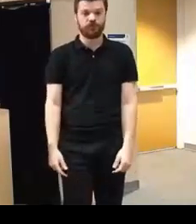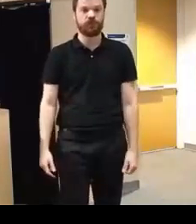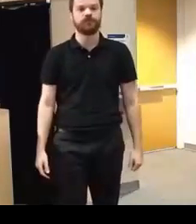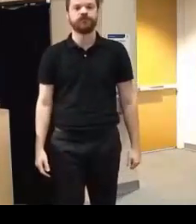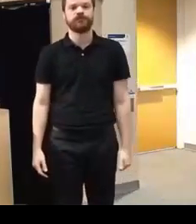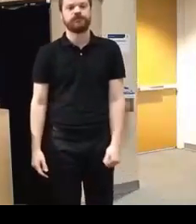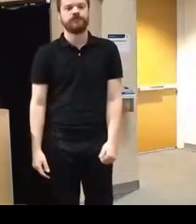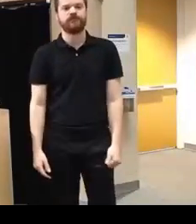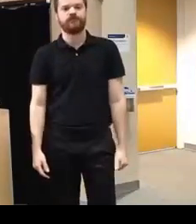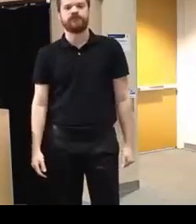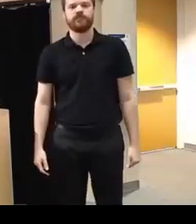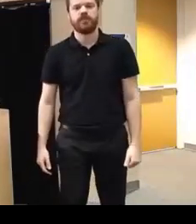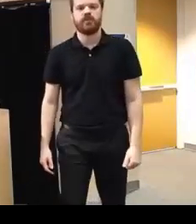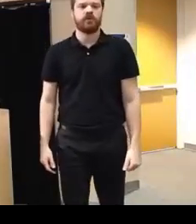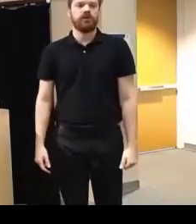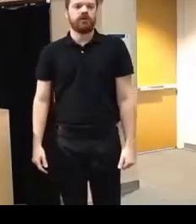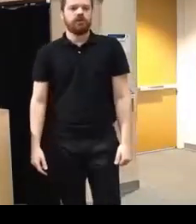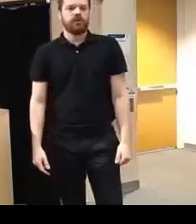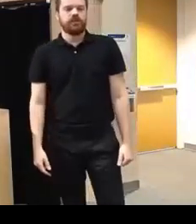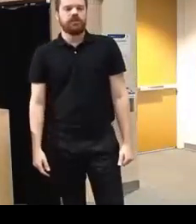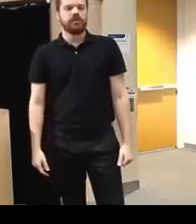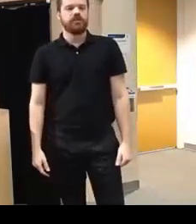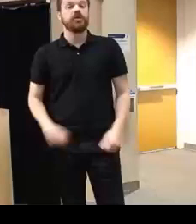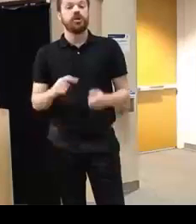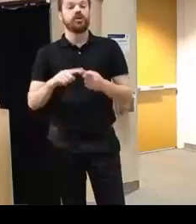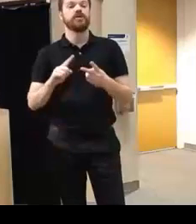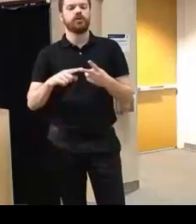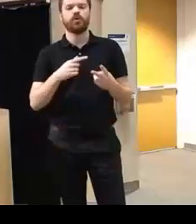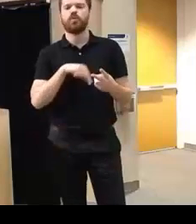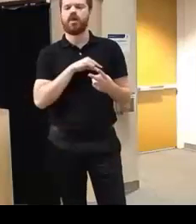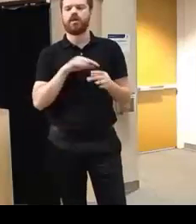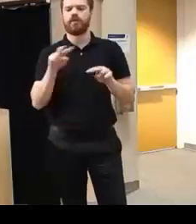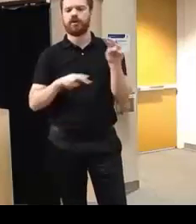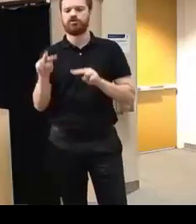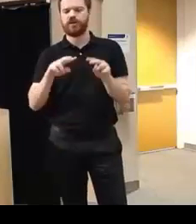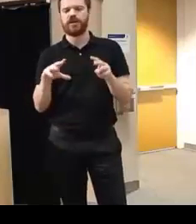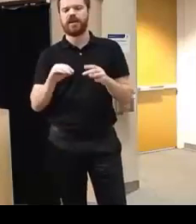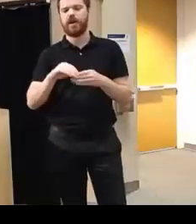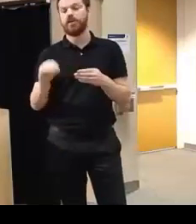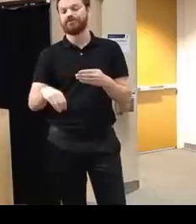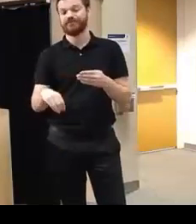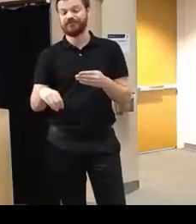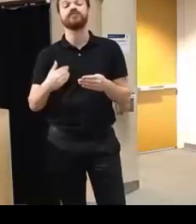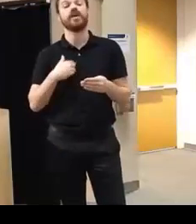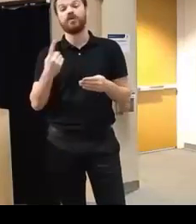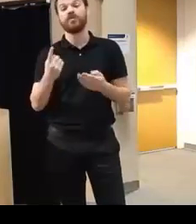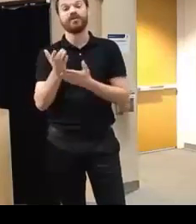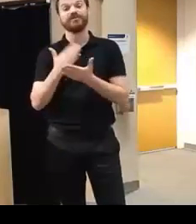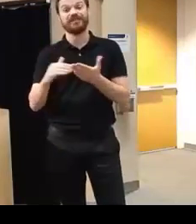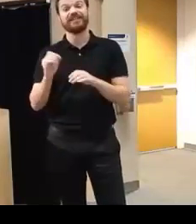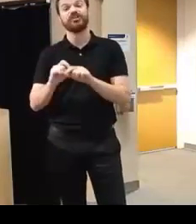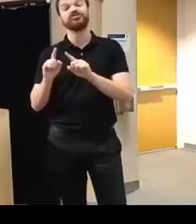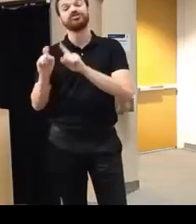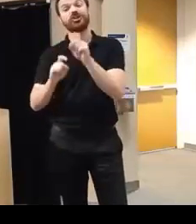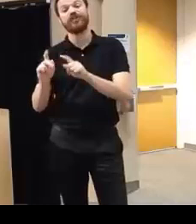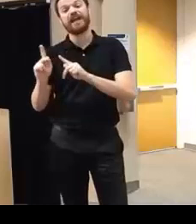Okay. And then the other piece that was really important was quality monitoring and outcomes. And in fact, we had a section in our survey